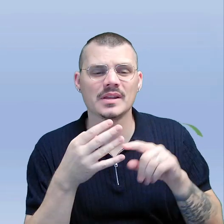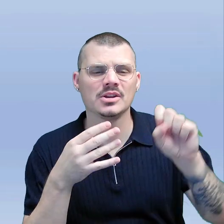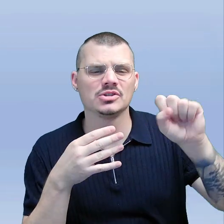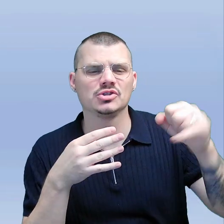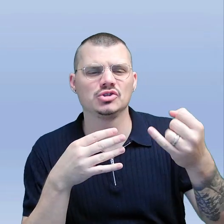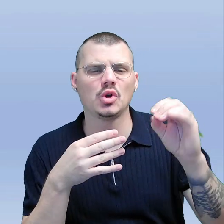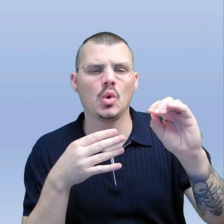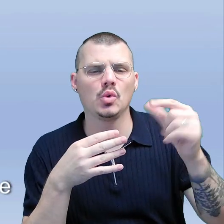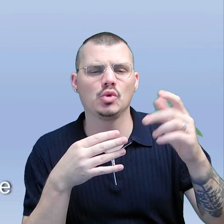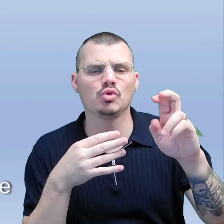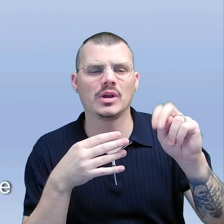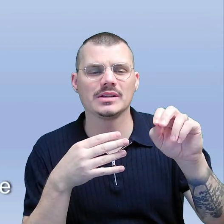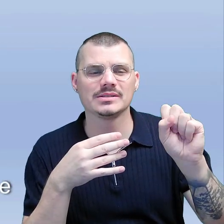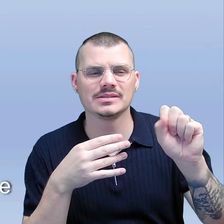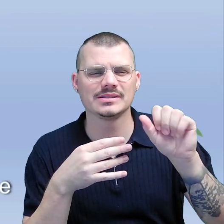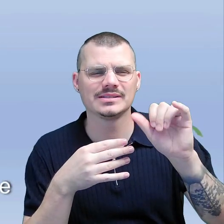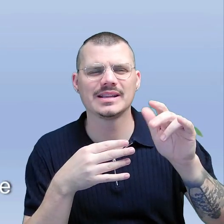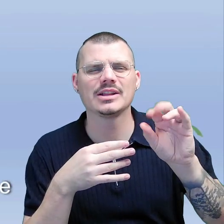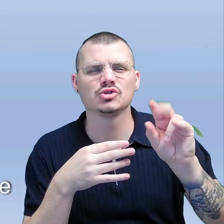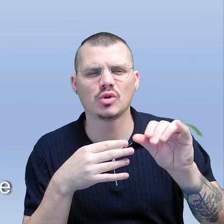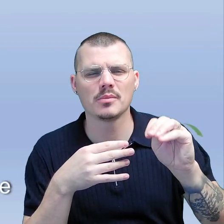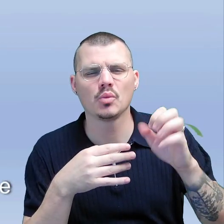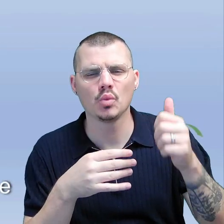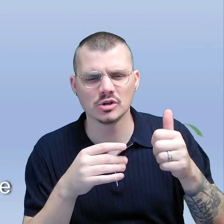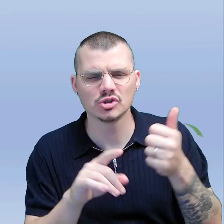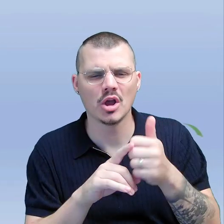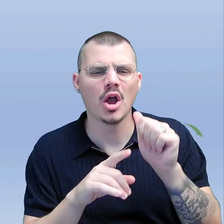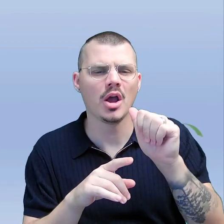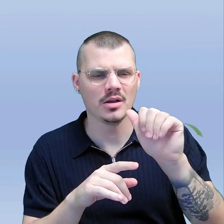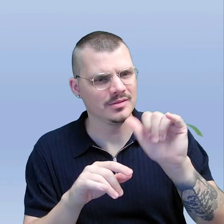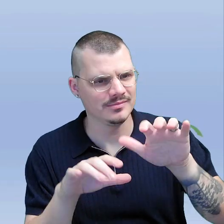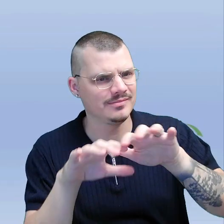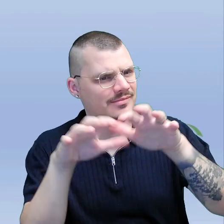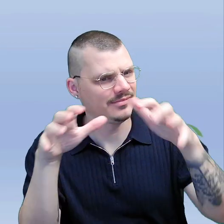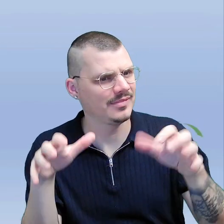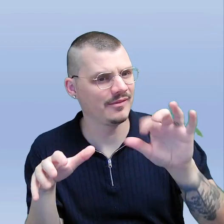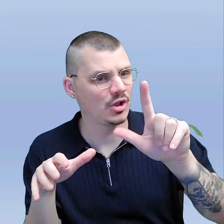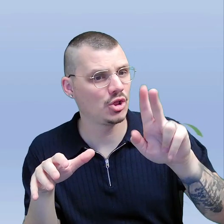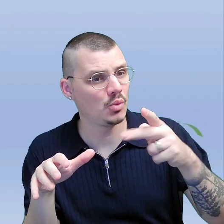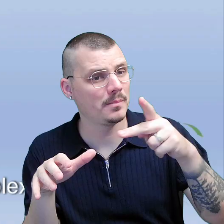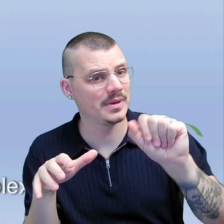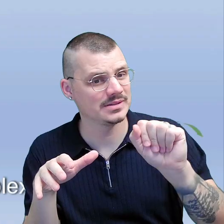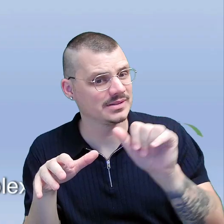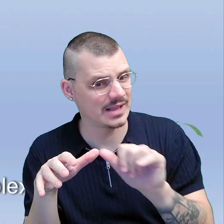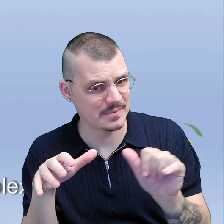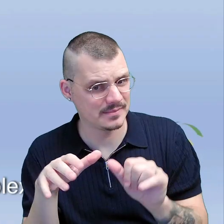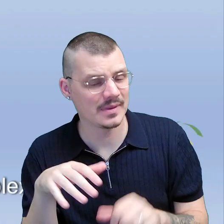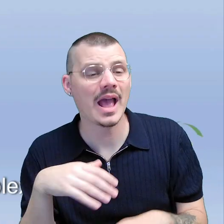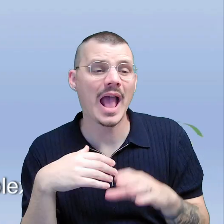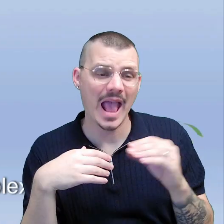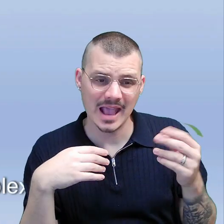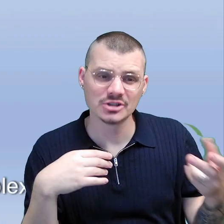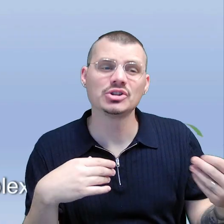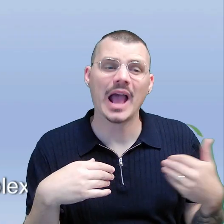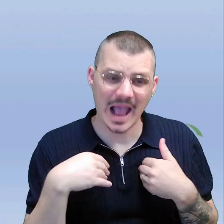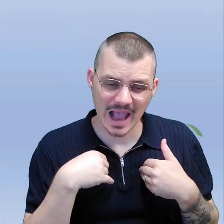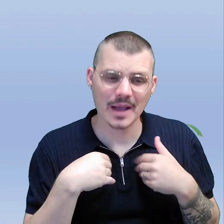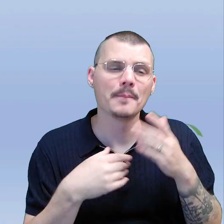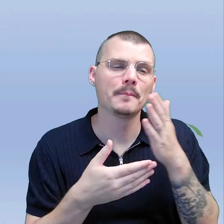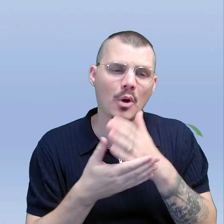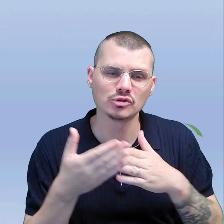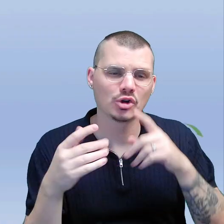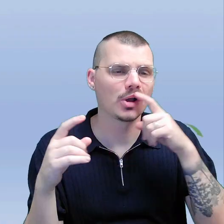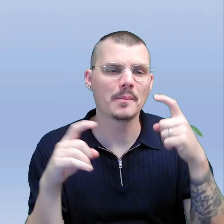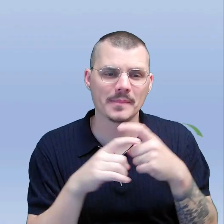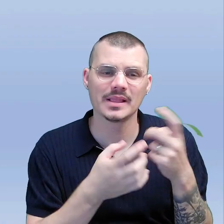Sjogren's syndrome, which is an autoimmune disorder in the family of lupus, and she turned out to have partial complex